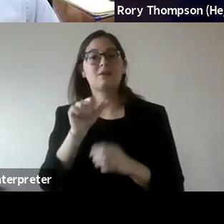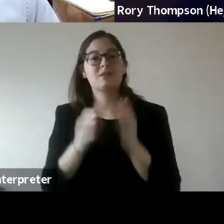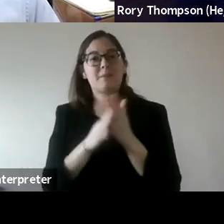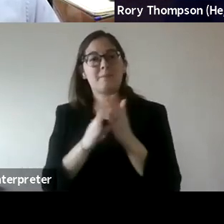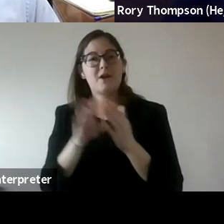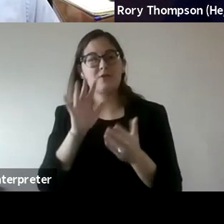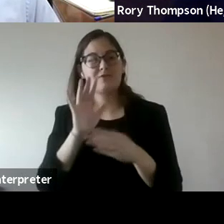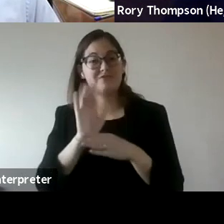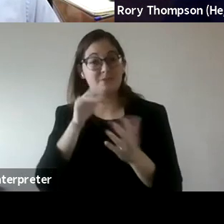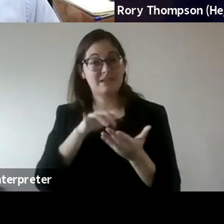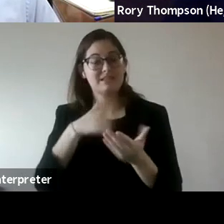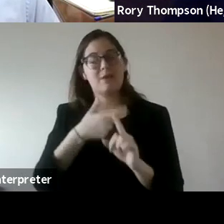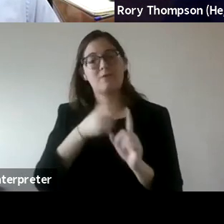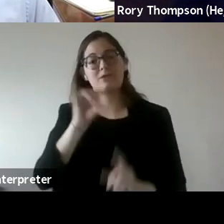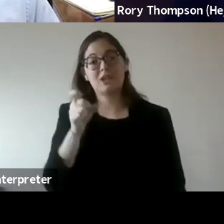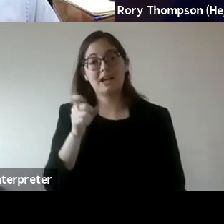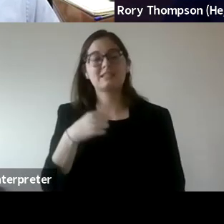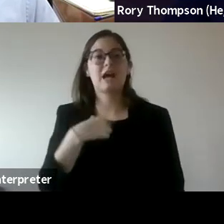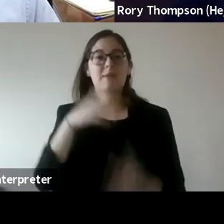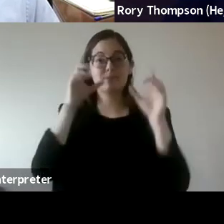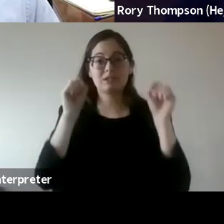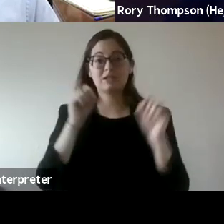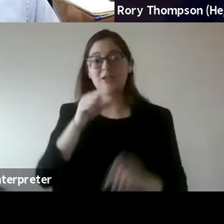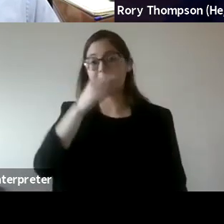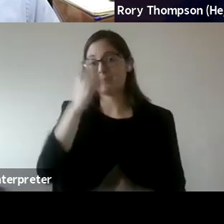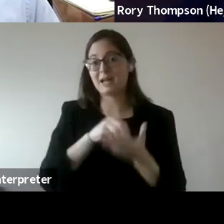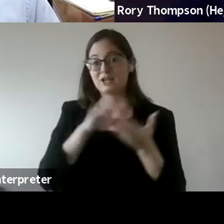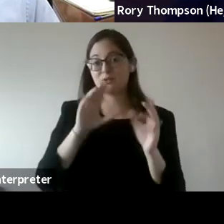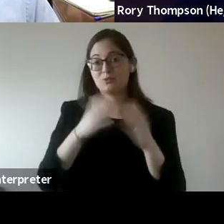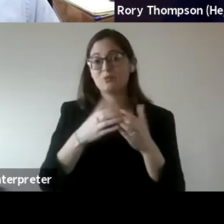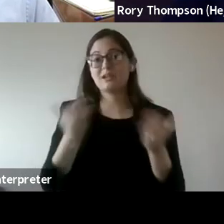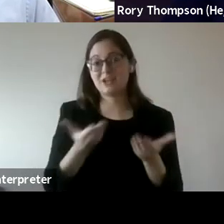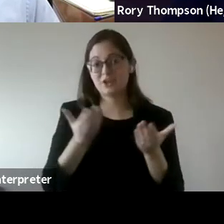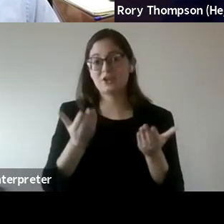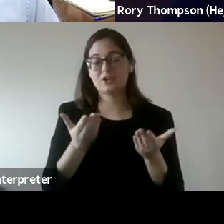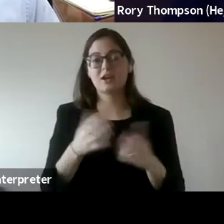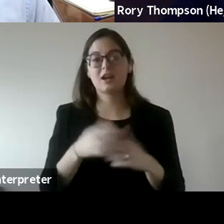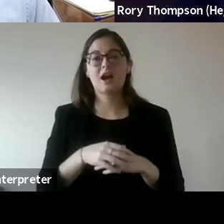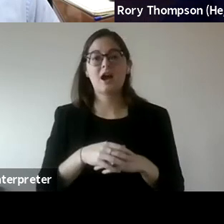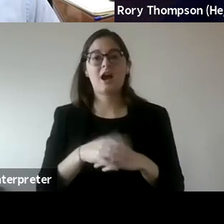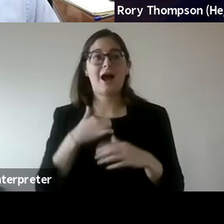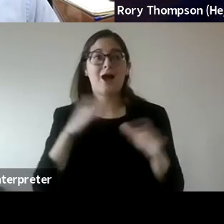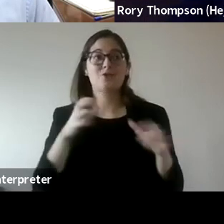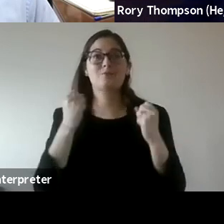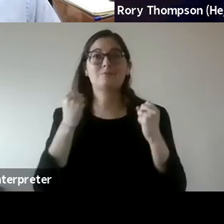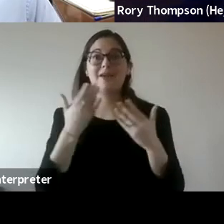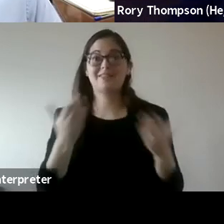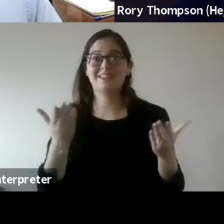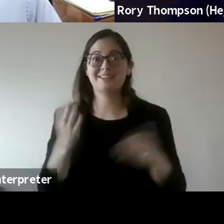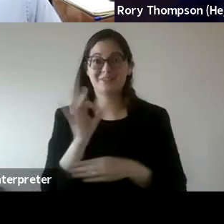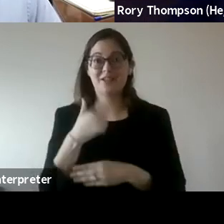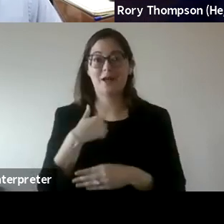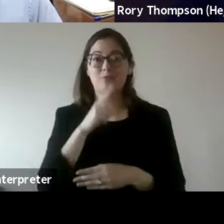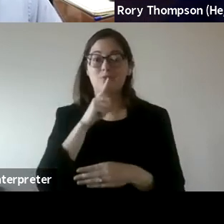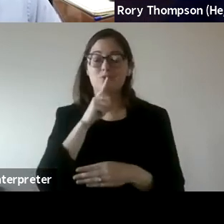Florida. I am the president of the Black Student Union here at Flagler. I do a lot of things at Flagler. I'm heavily